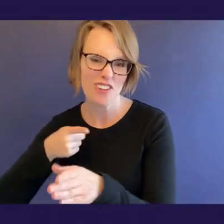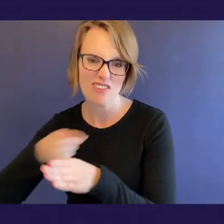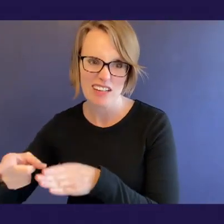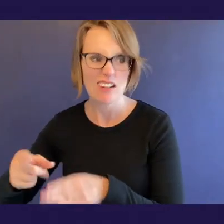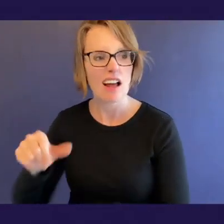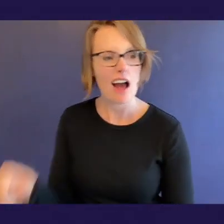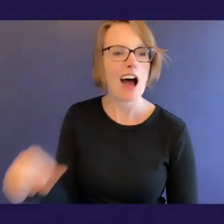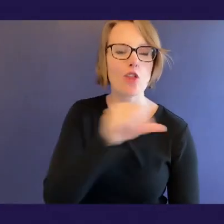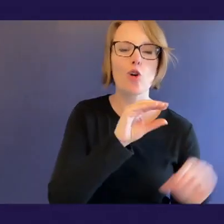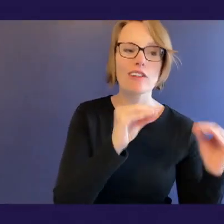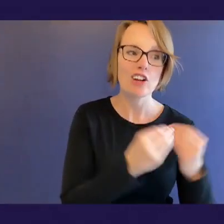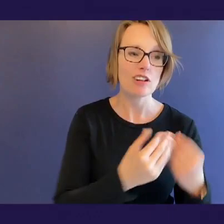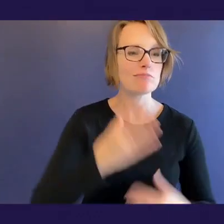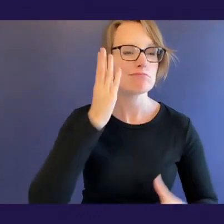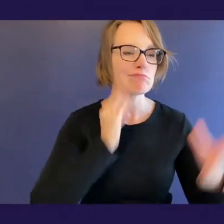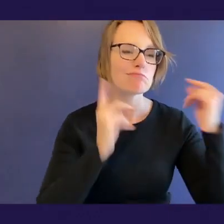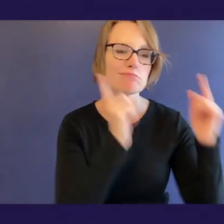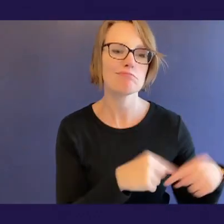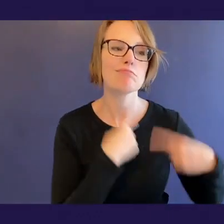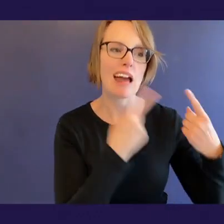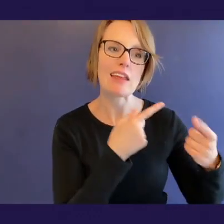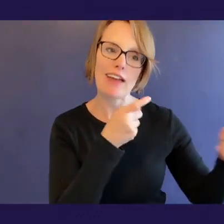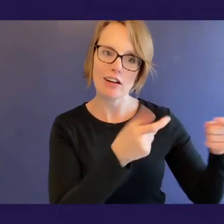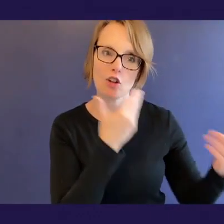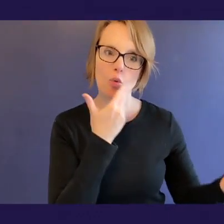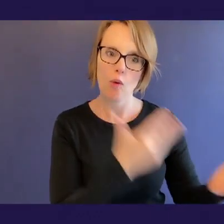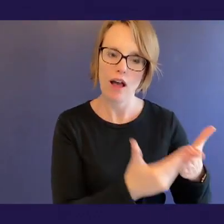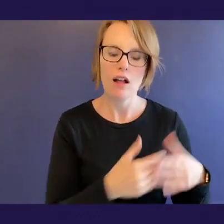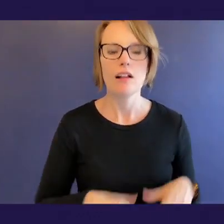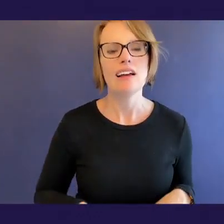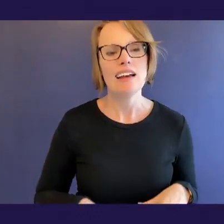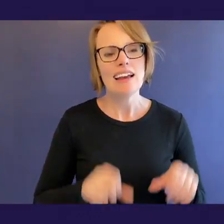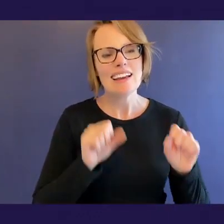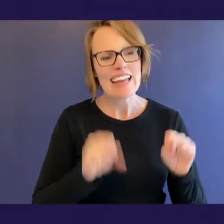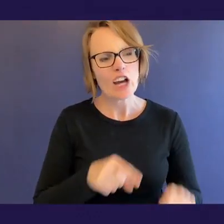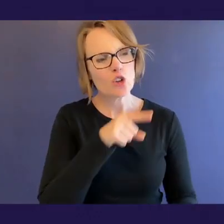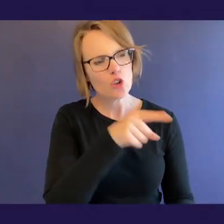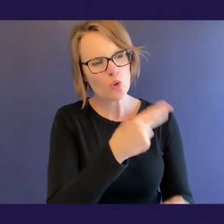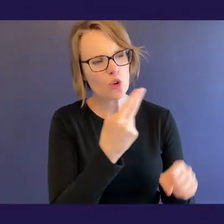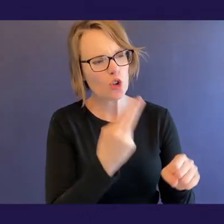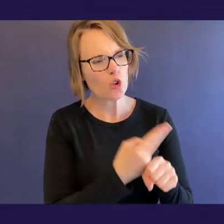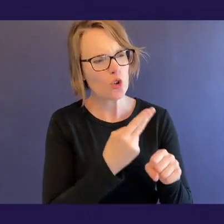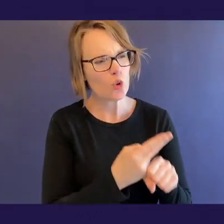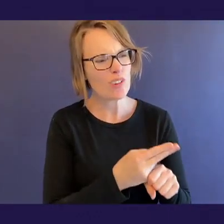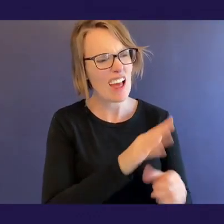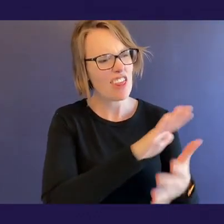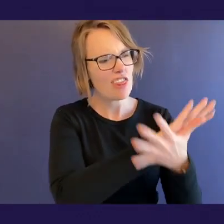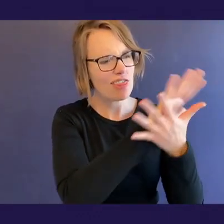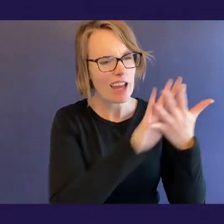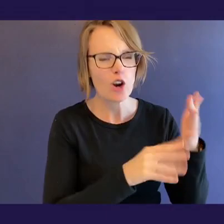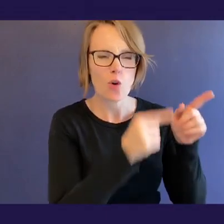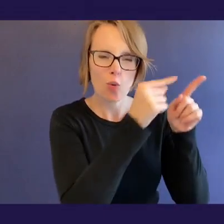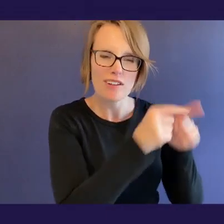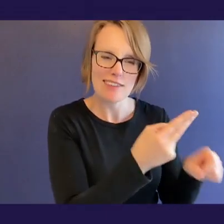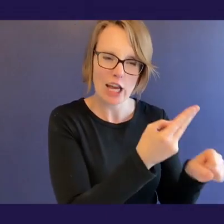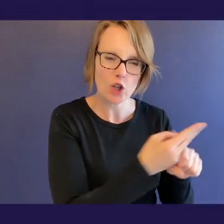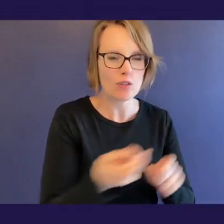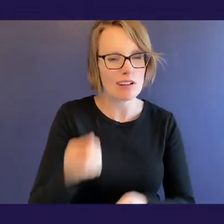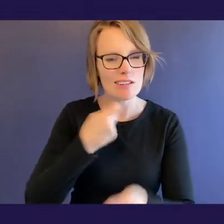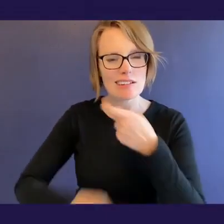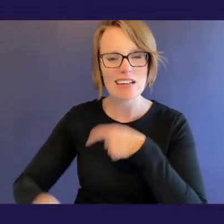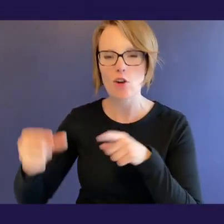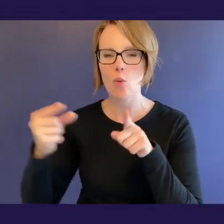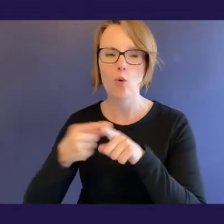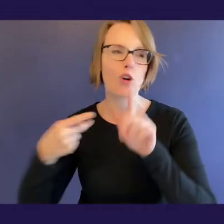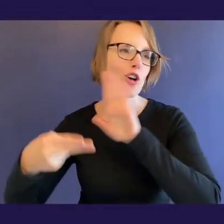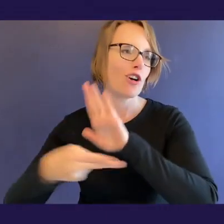he share terminology that other fields use in place of infodemic or infodemiology? Are there any other terms